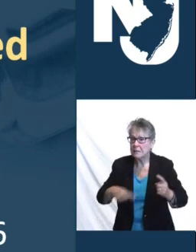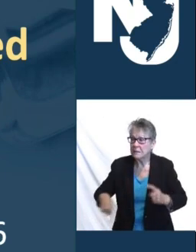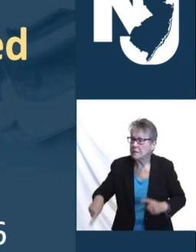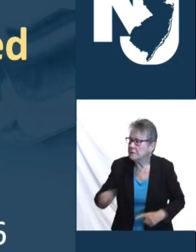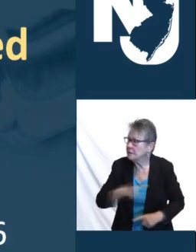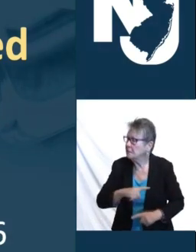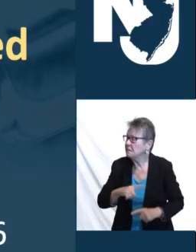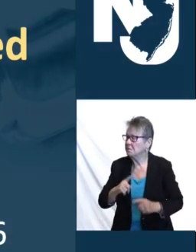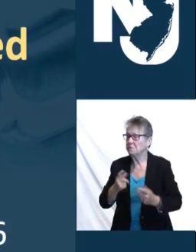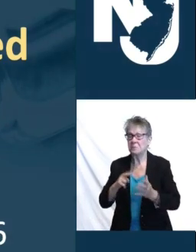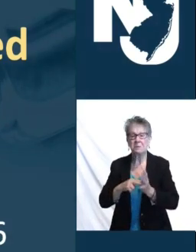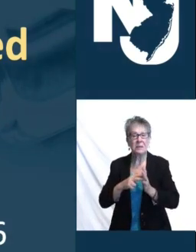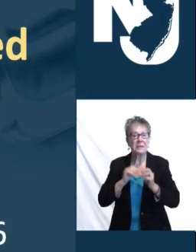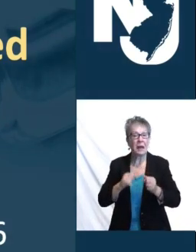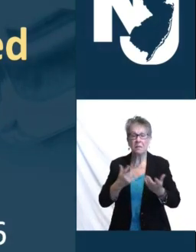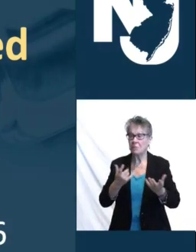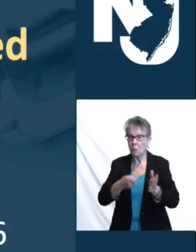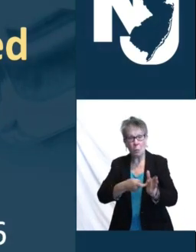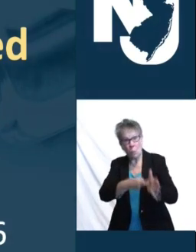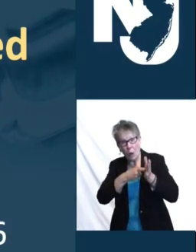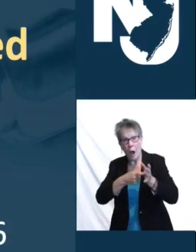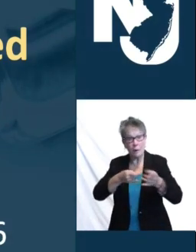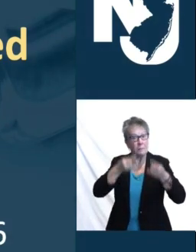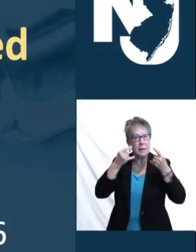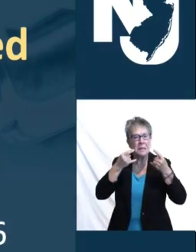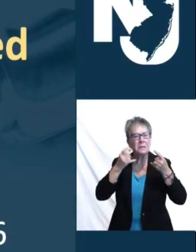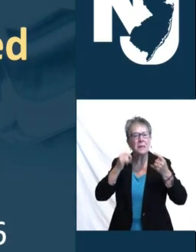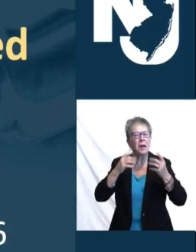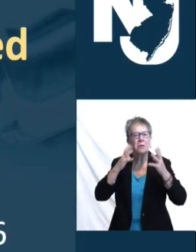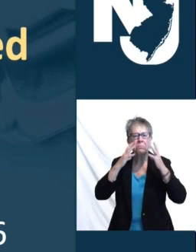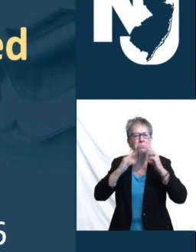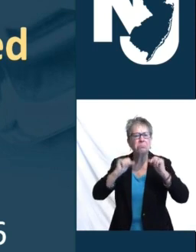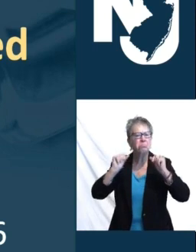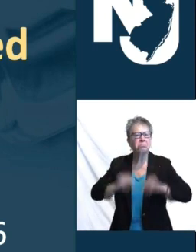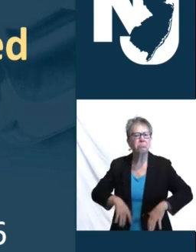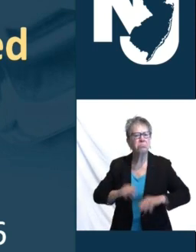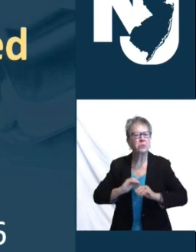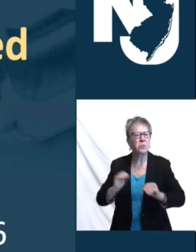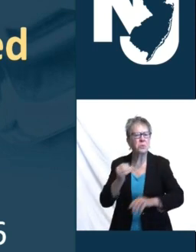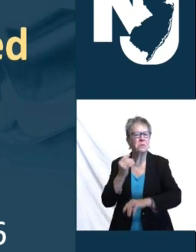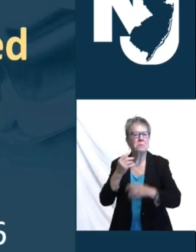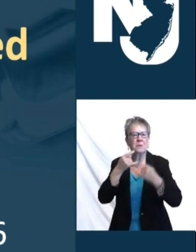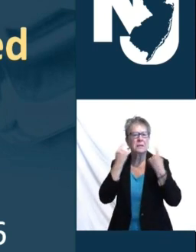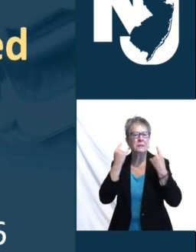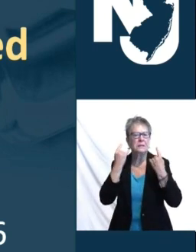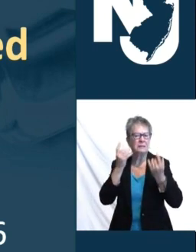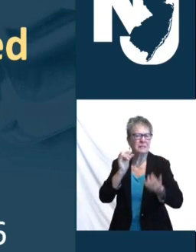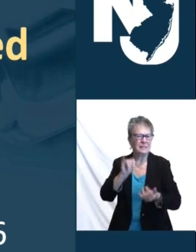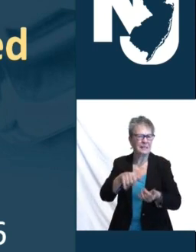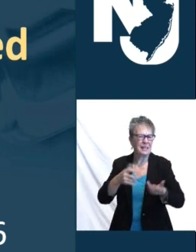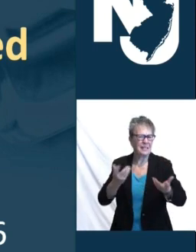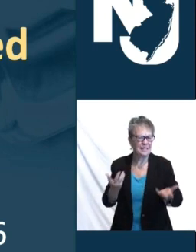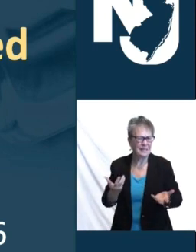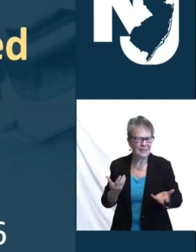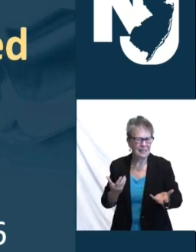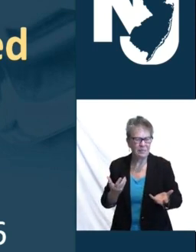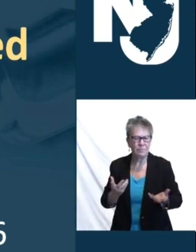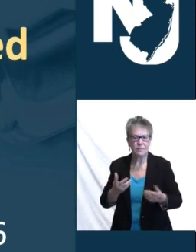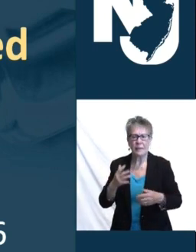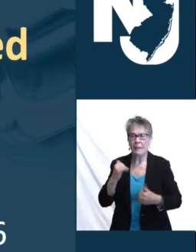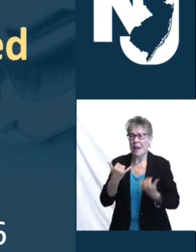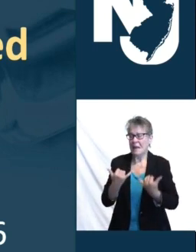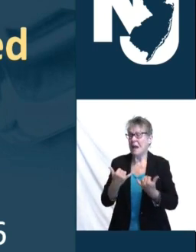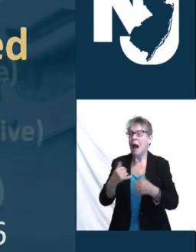our schools. So moving on, speaking of schools, here's an update on the in-school transmission